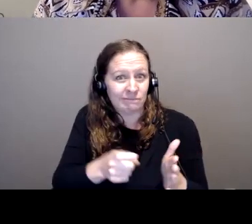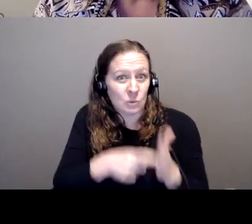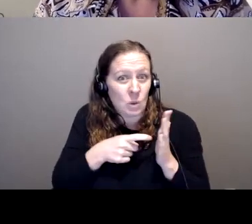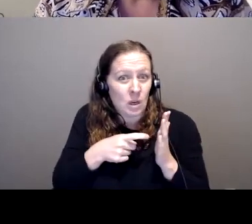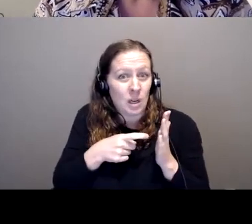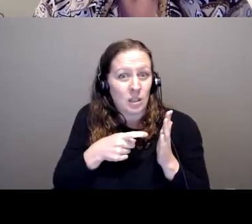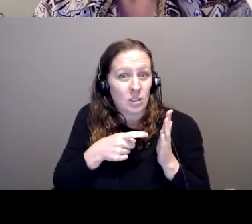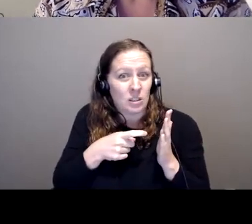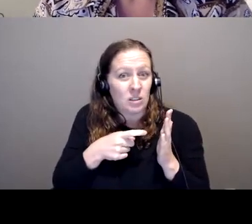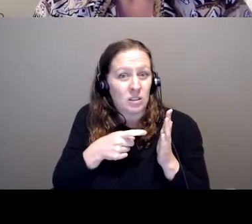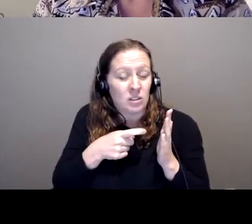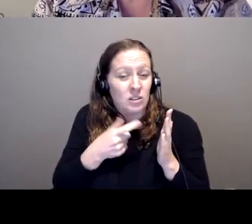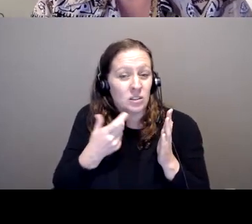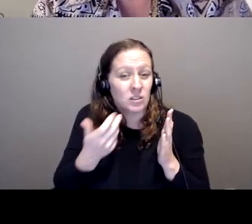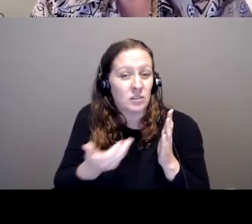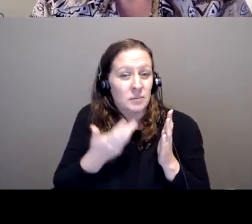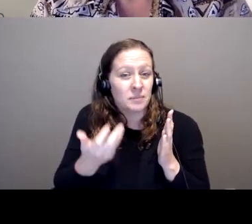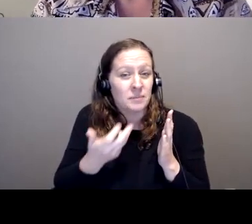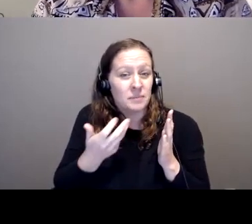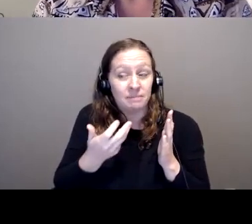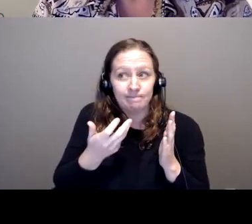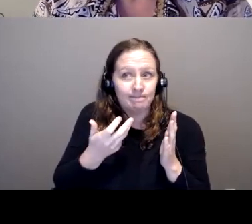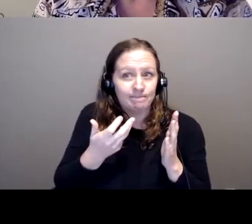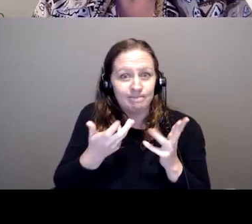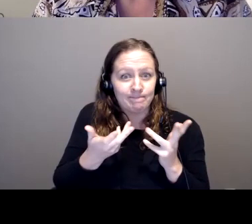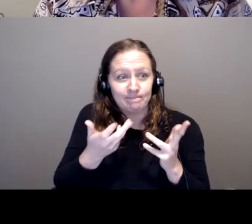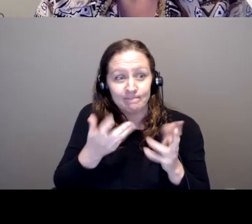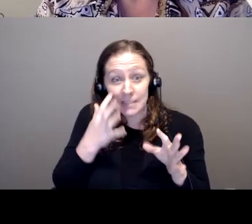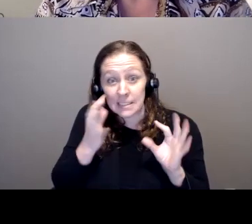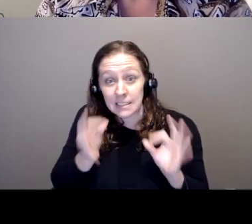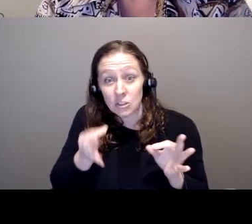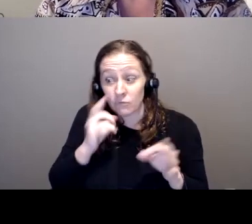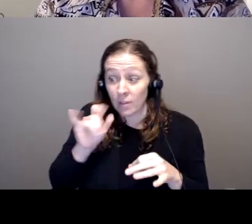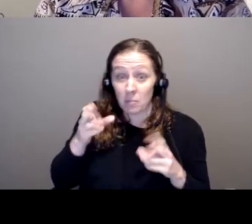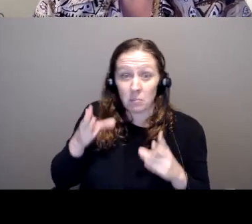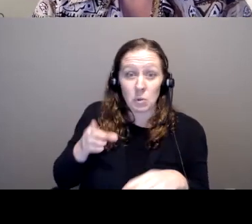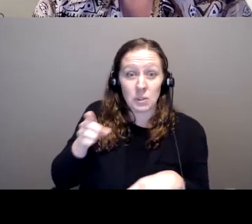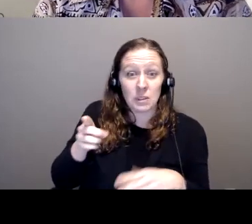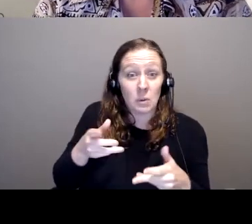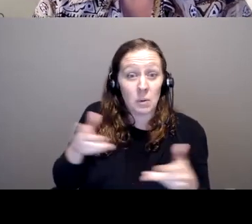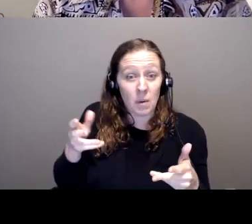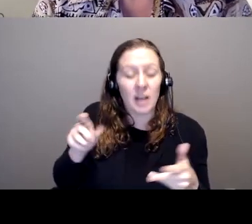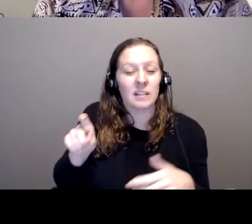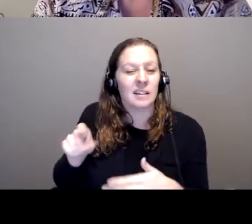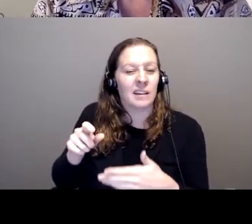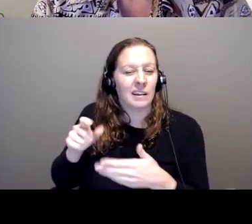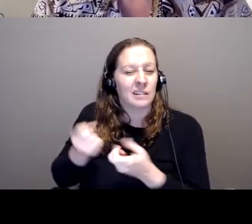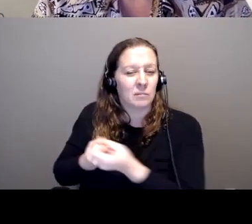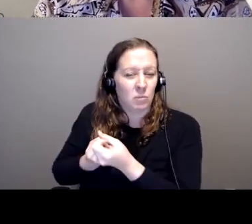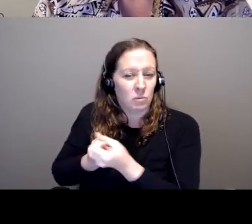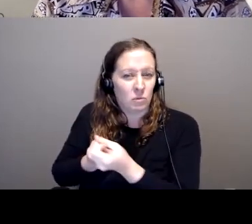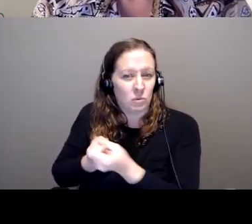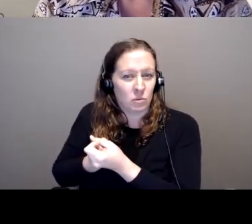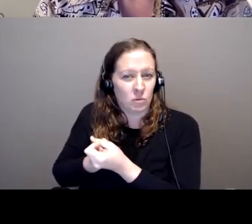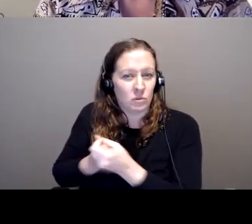in terms of the decisions that needed to be made for the older adult. And the family